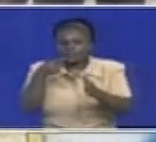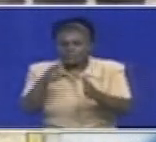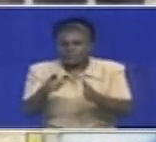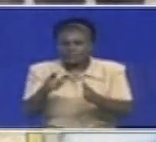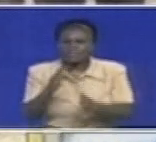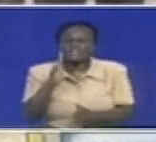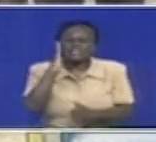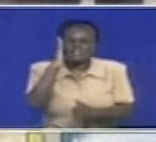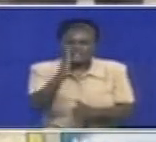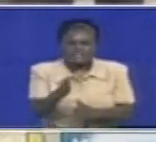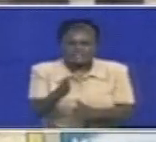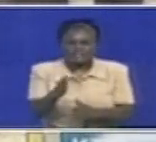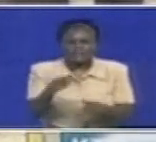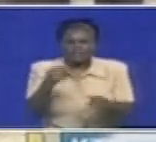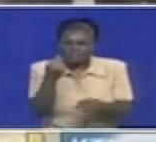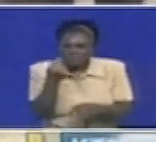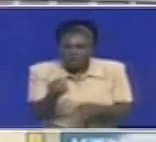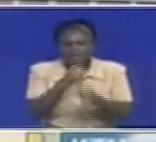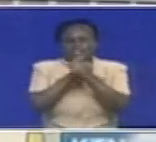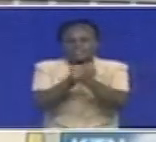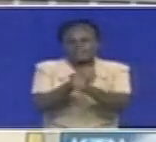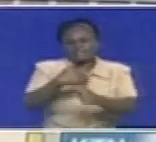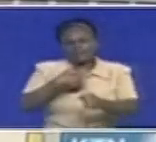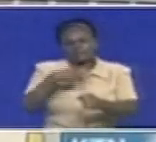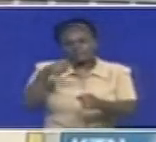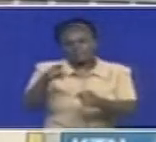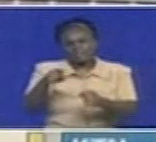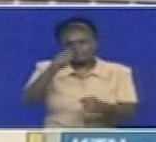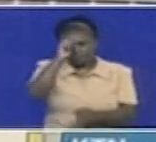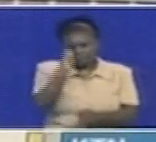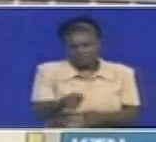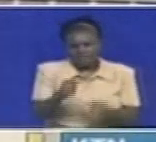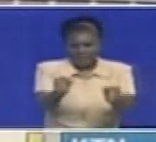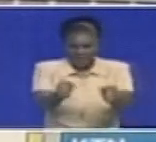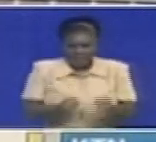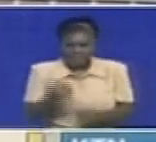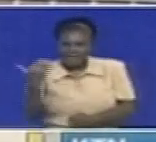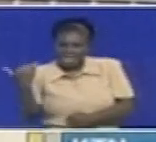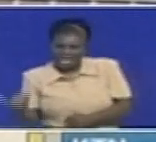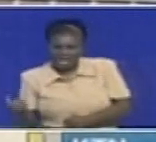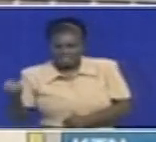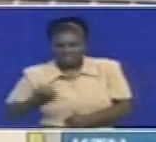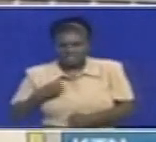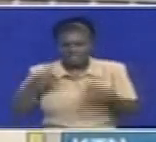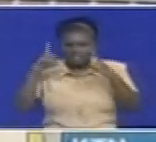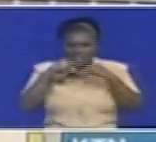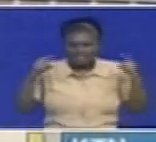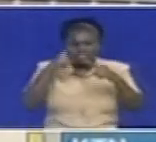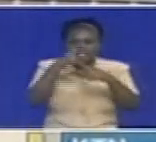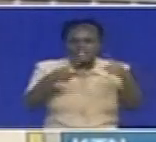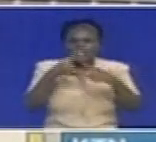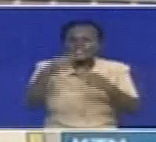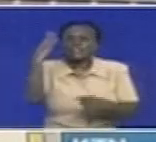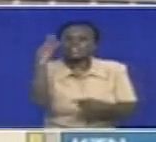straightforward case with very little defense. He was charged with defiling a minor and sentenced to 3 years in a